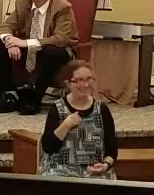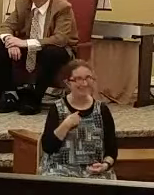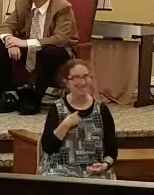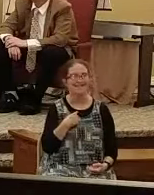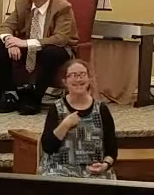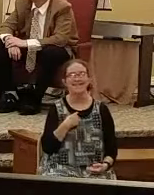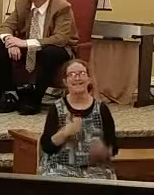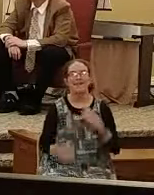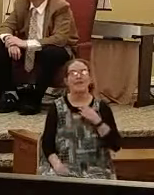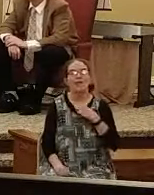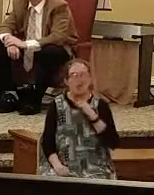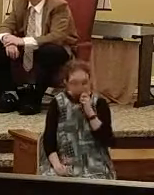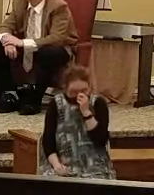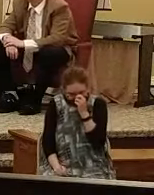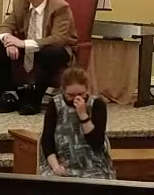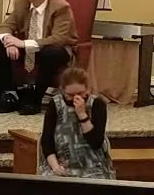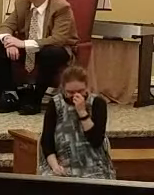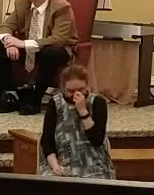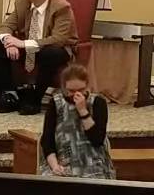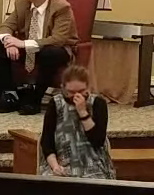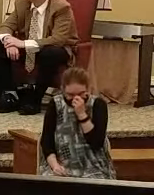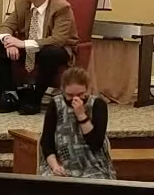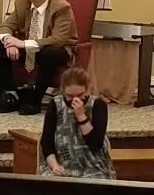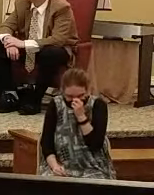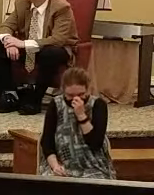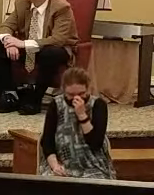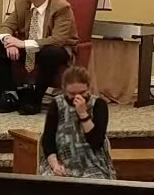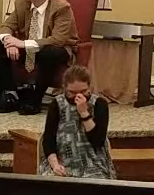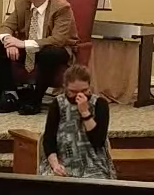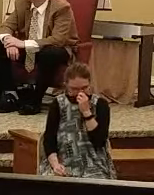Hallelujah. Just joking.